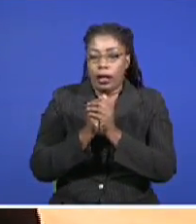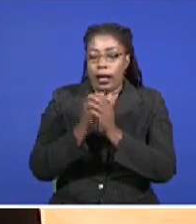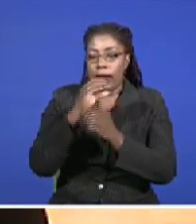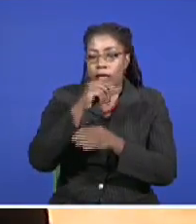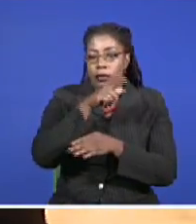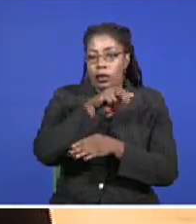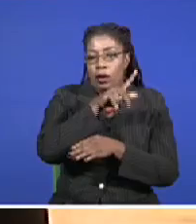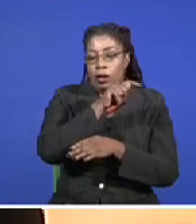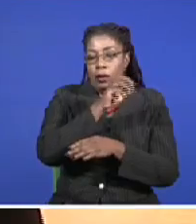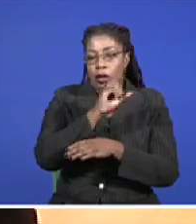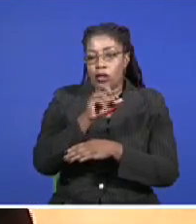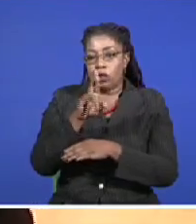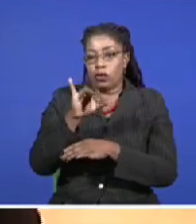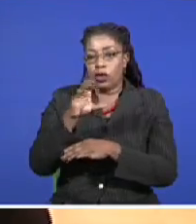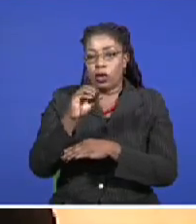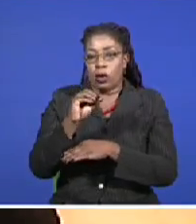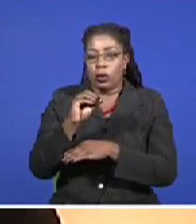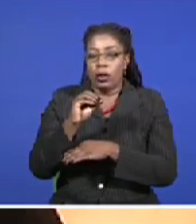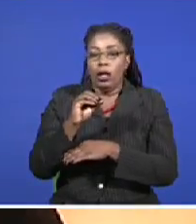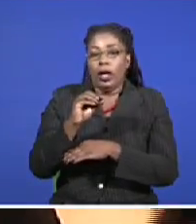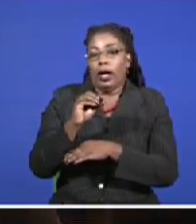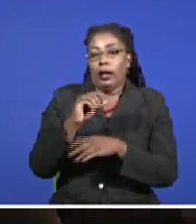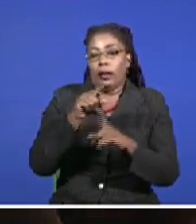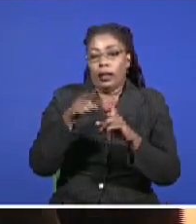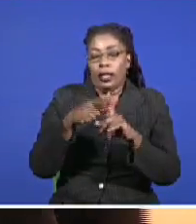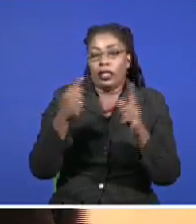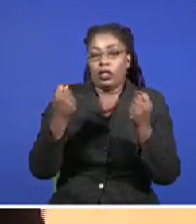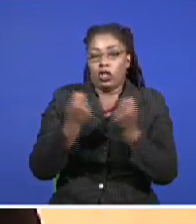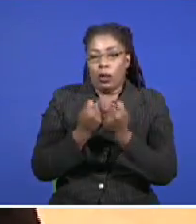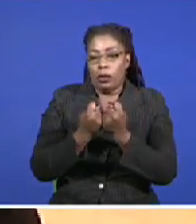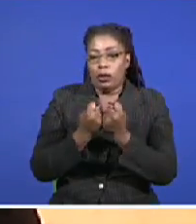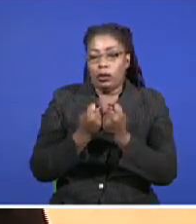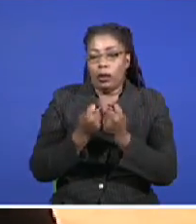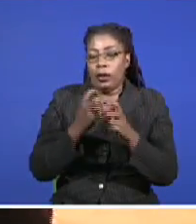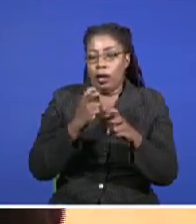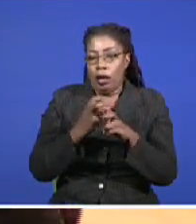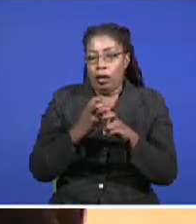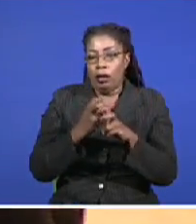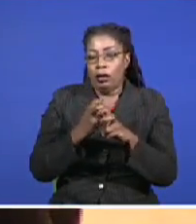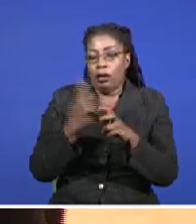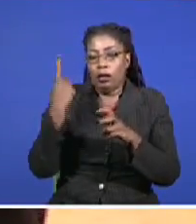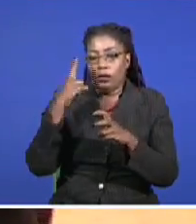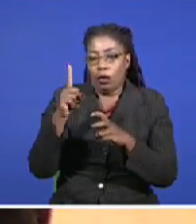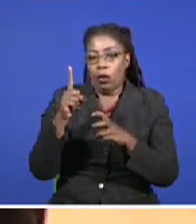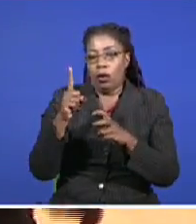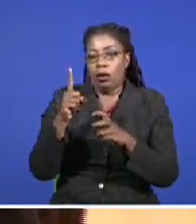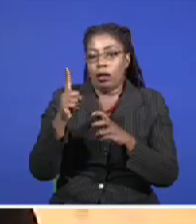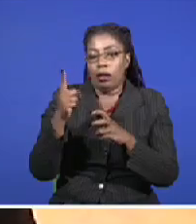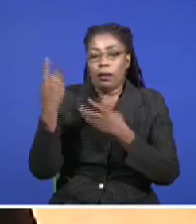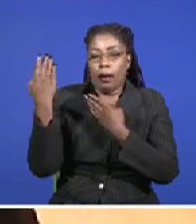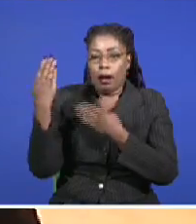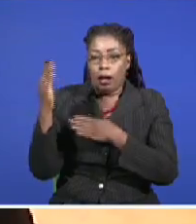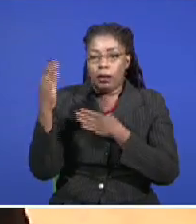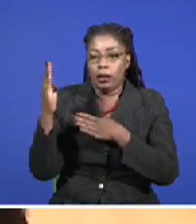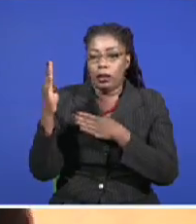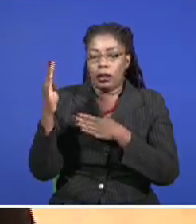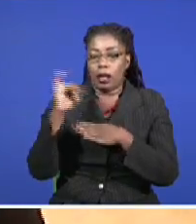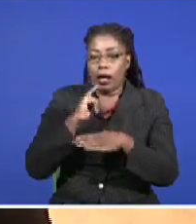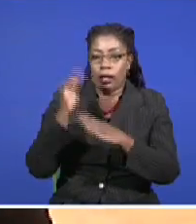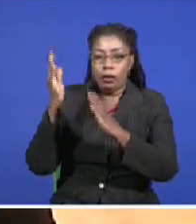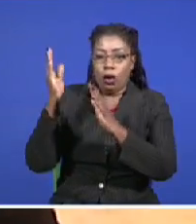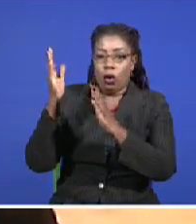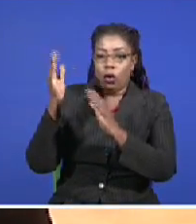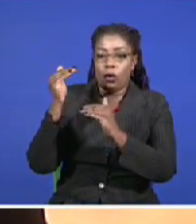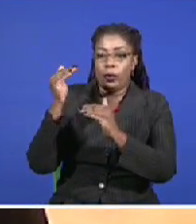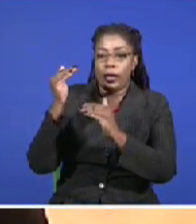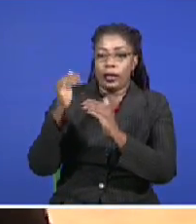Rico. So this tournament is going to be a really, really tough tournament for the Bahamas. And I'm hoping